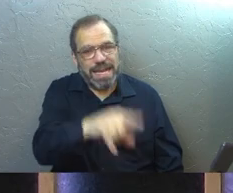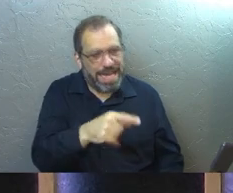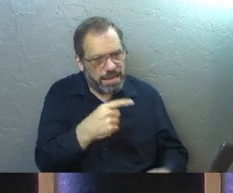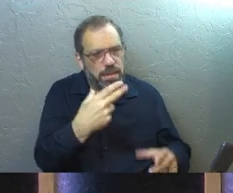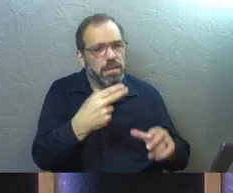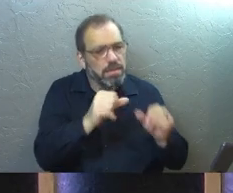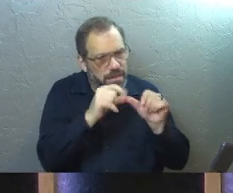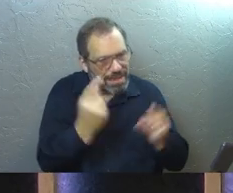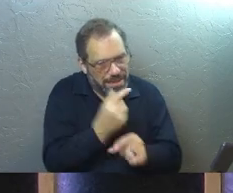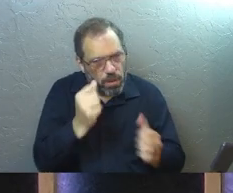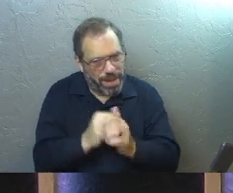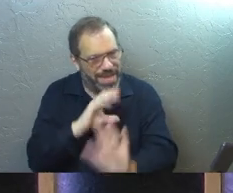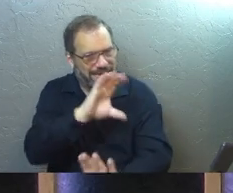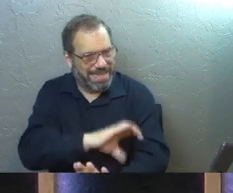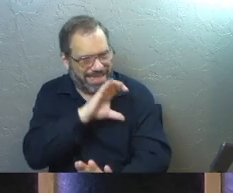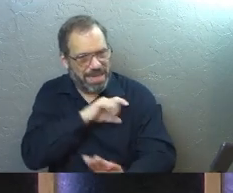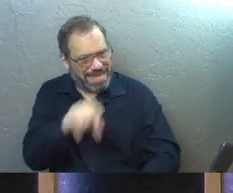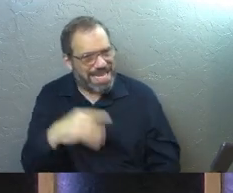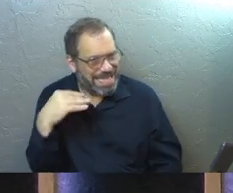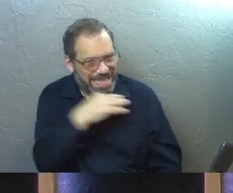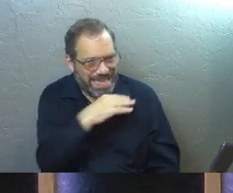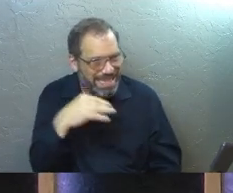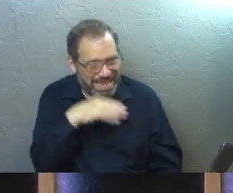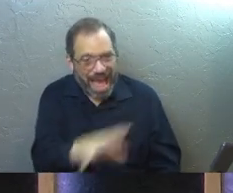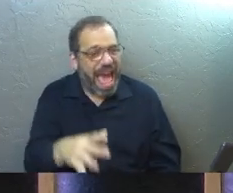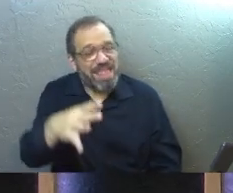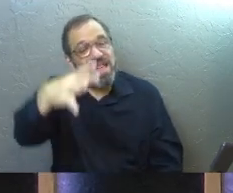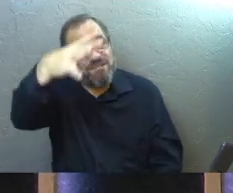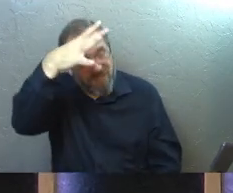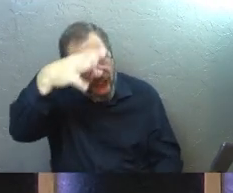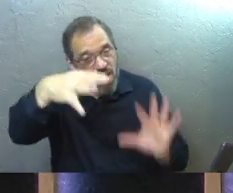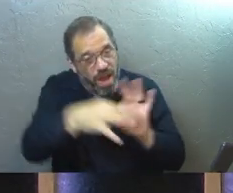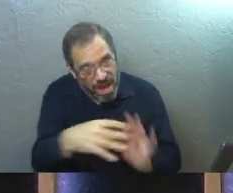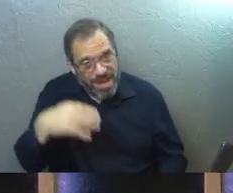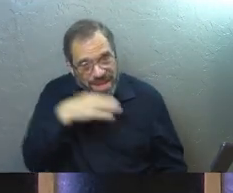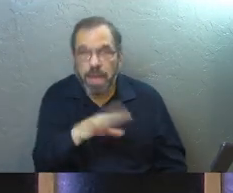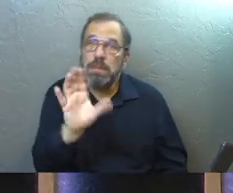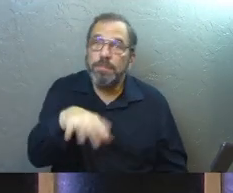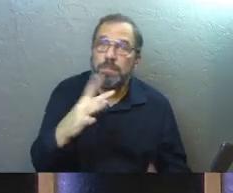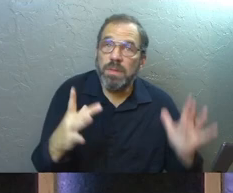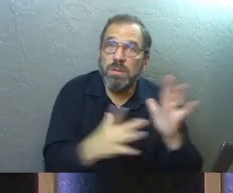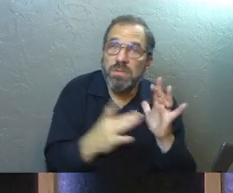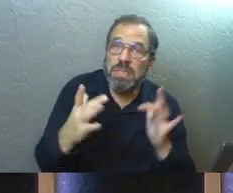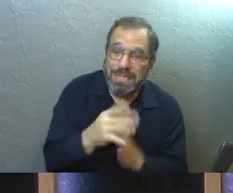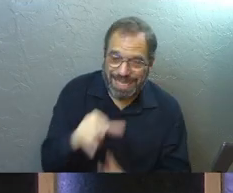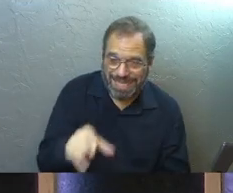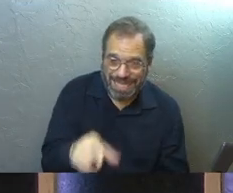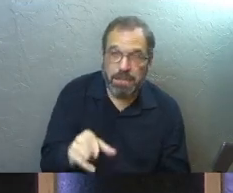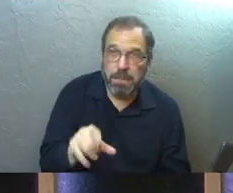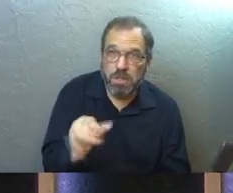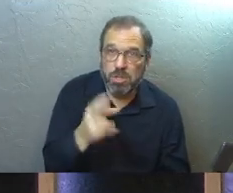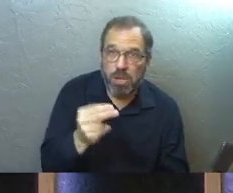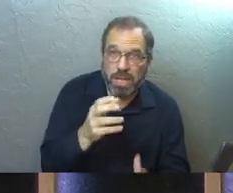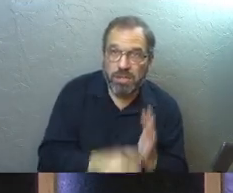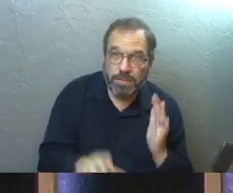is consistent with his character, for he is a liar and the father of lies. So Jesus, in this little moment,